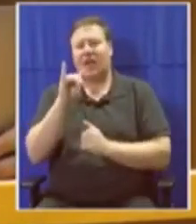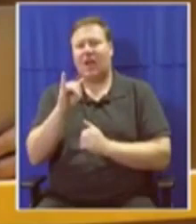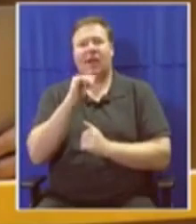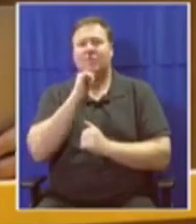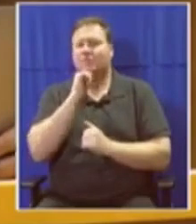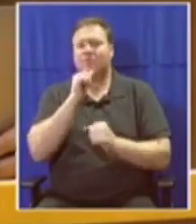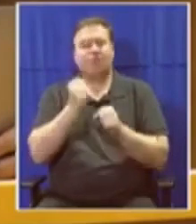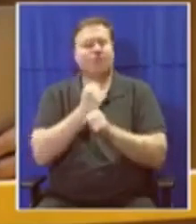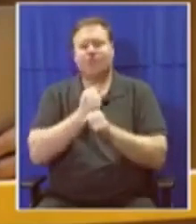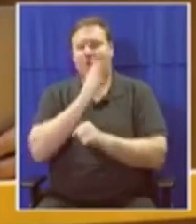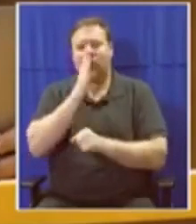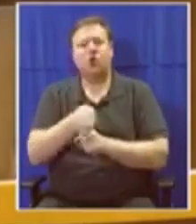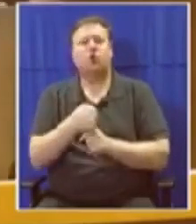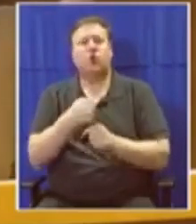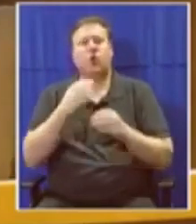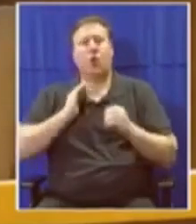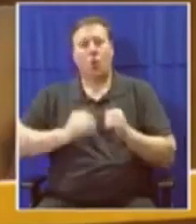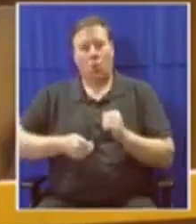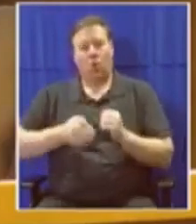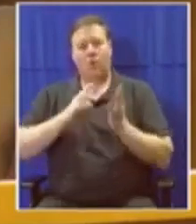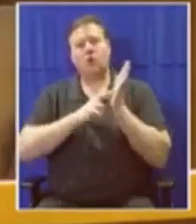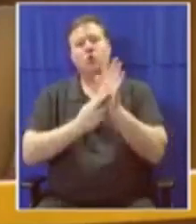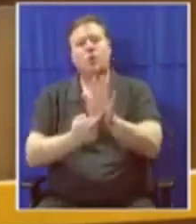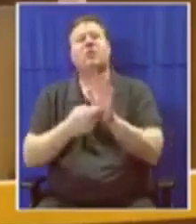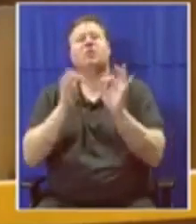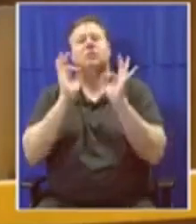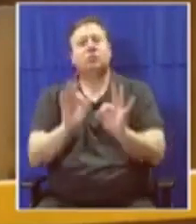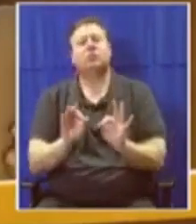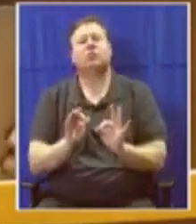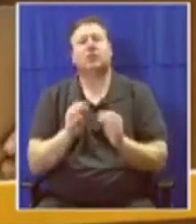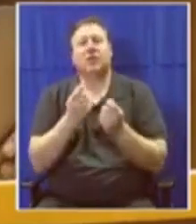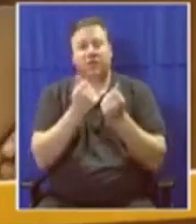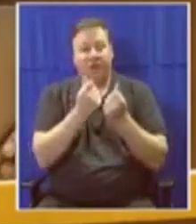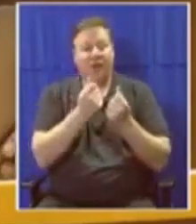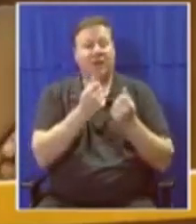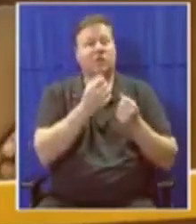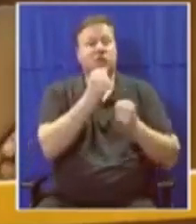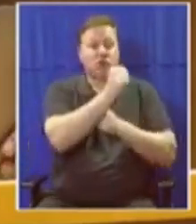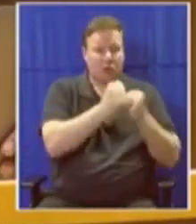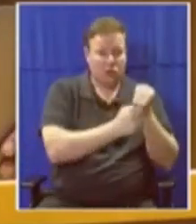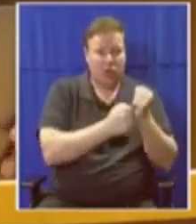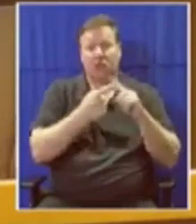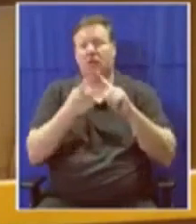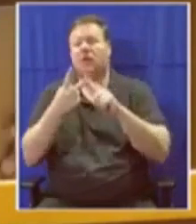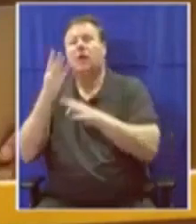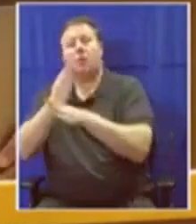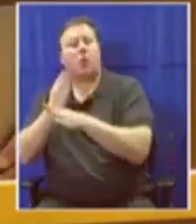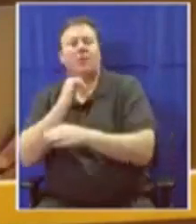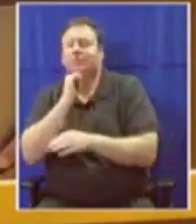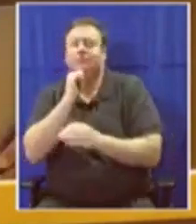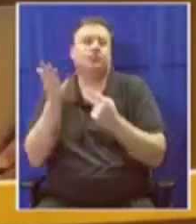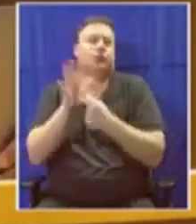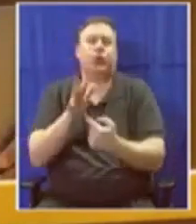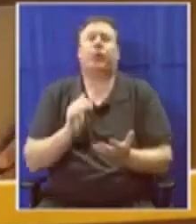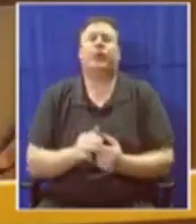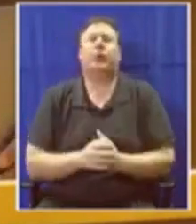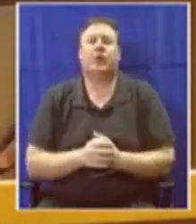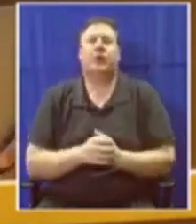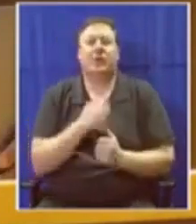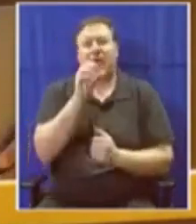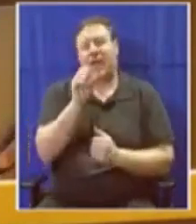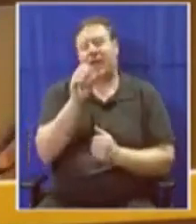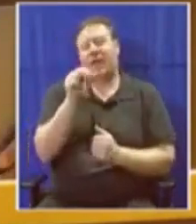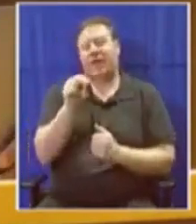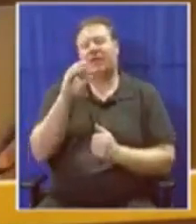are properly represented, be it in their funding structure, in their employment demographics. For example, NCRS boasts a